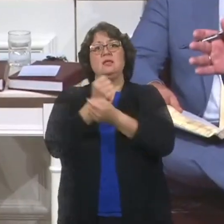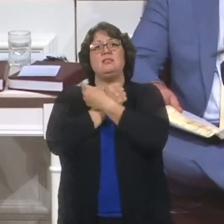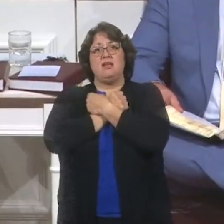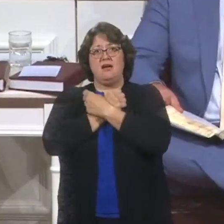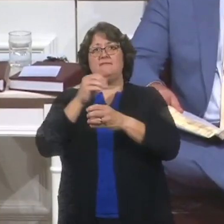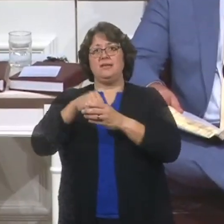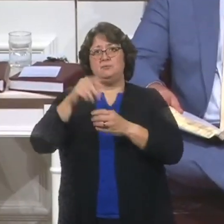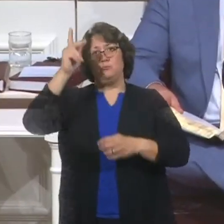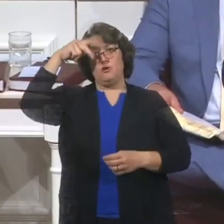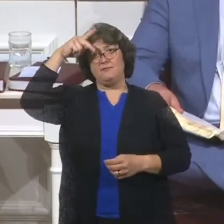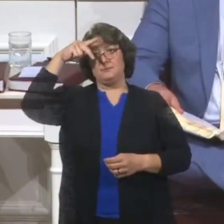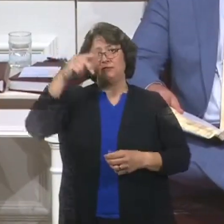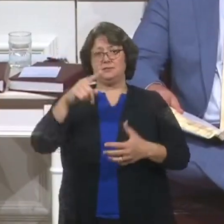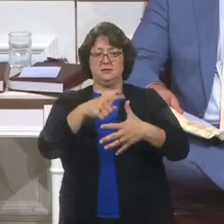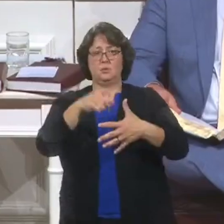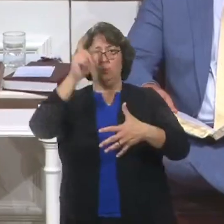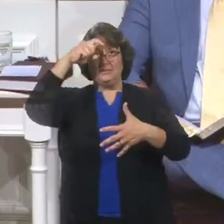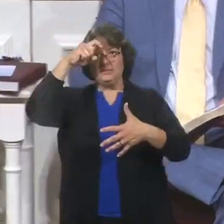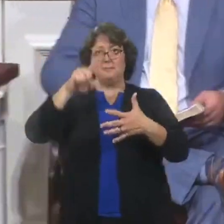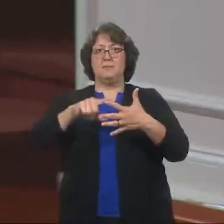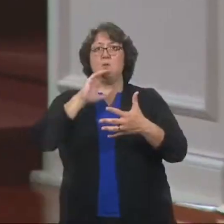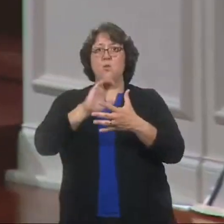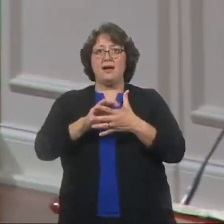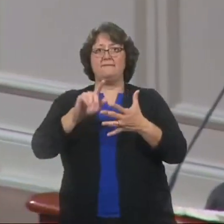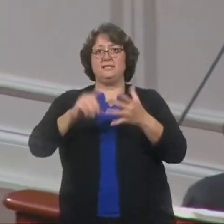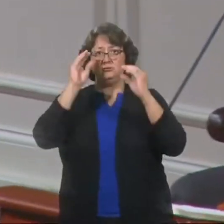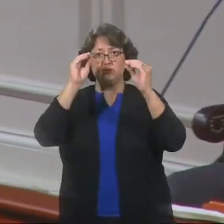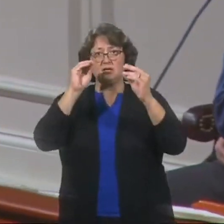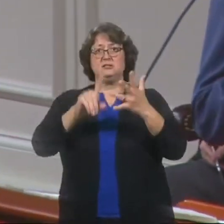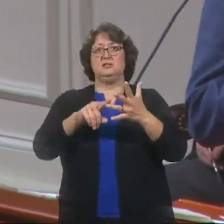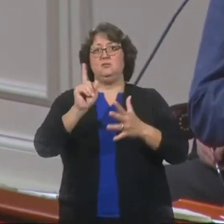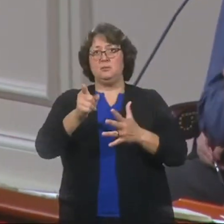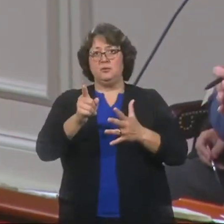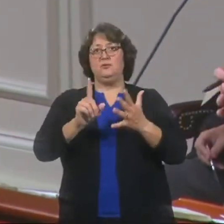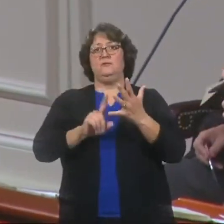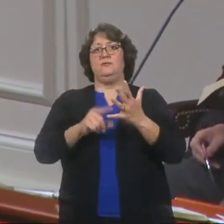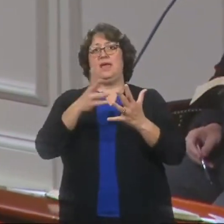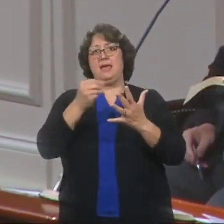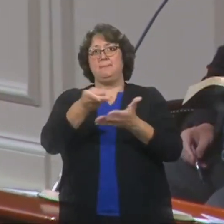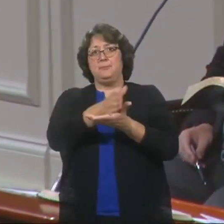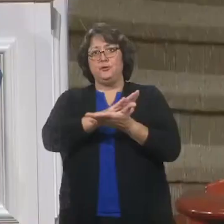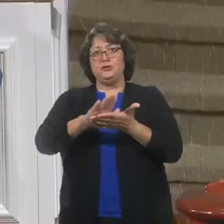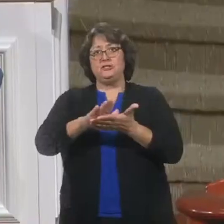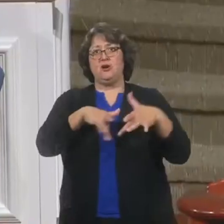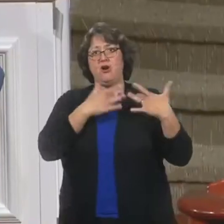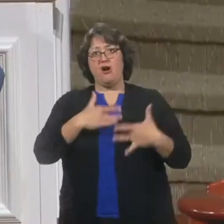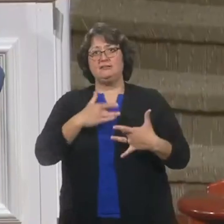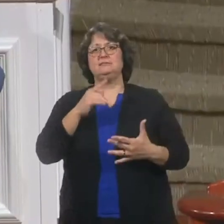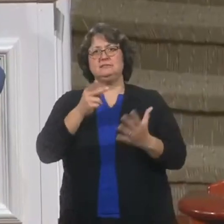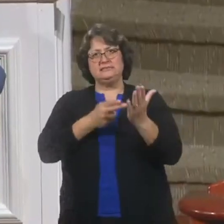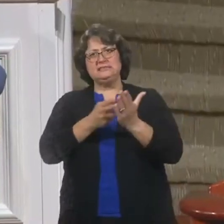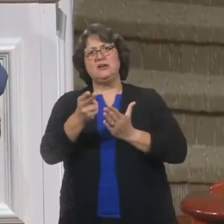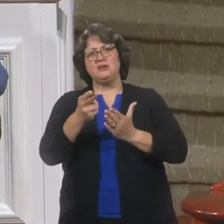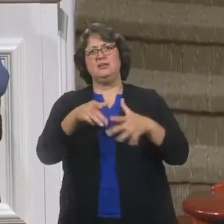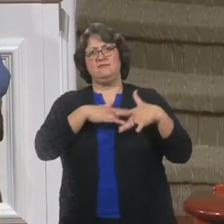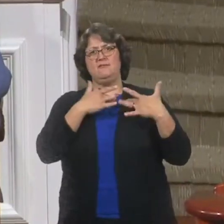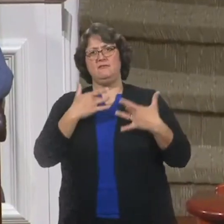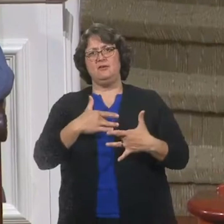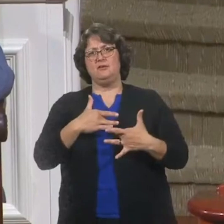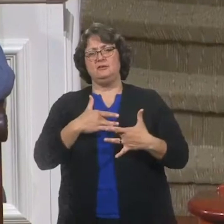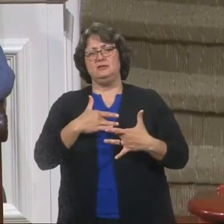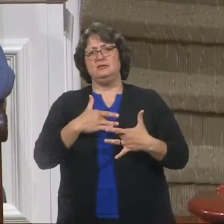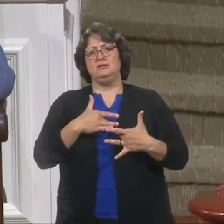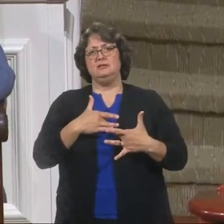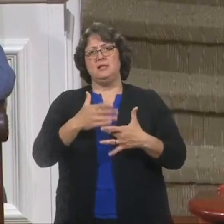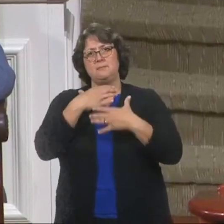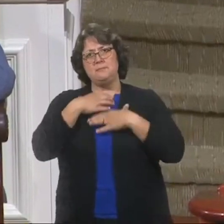book of Proverbs. Wisdom, our wife, instruction, reproof, and purity of heart. Sincerity, we ought to have